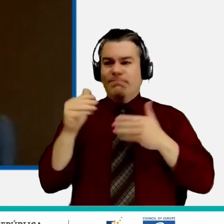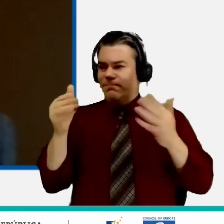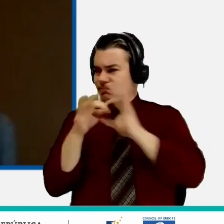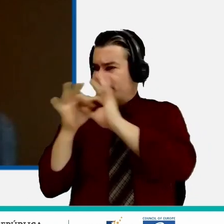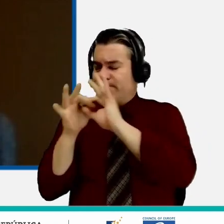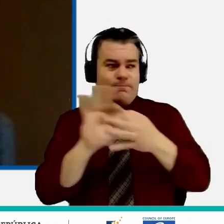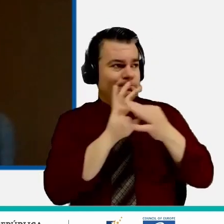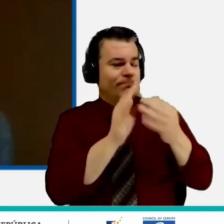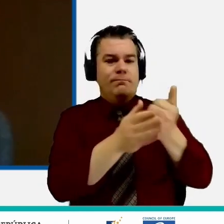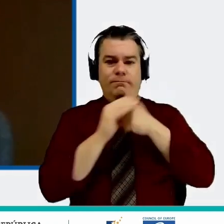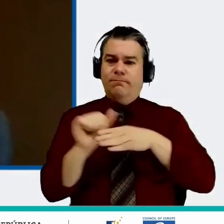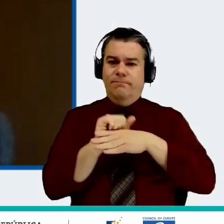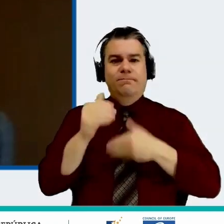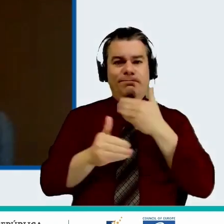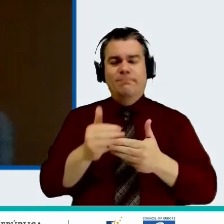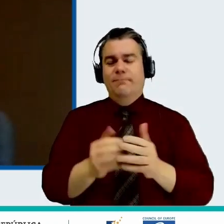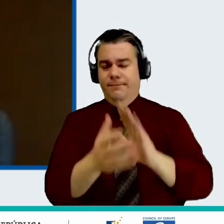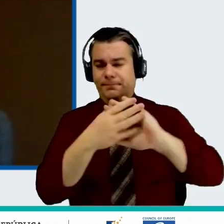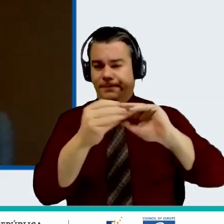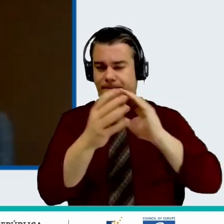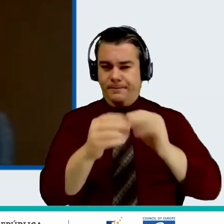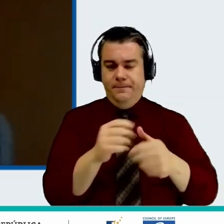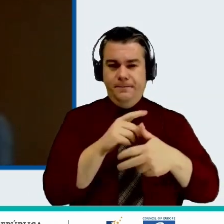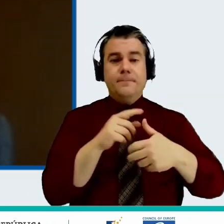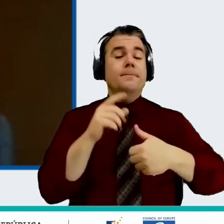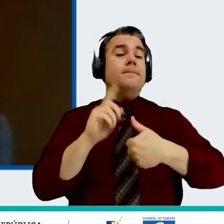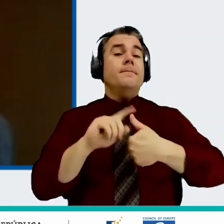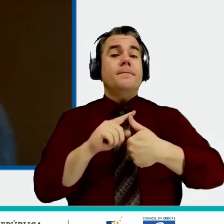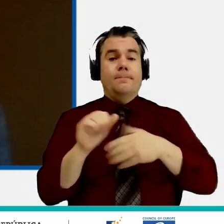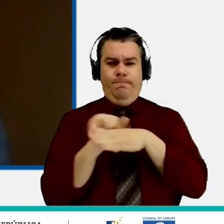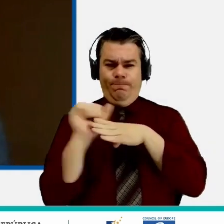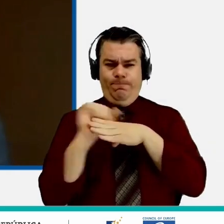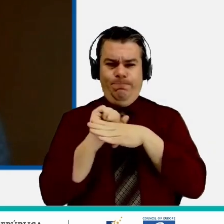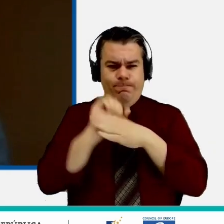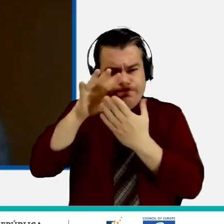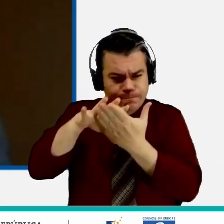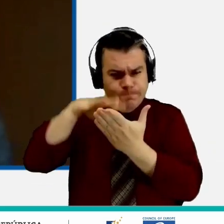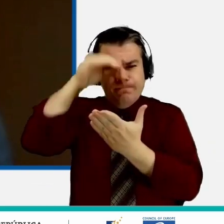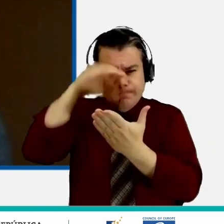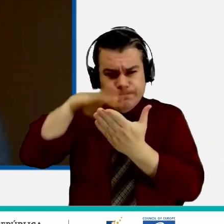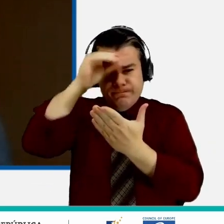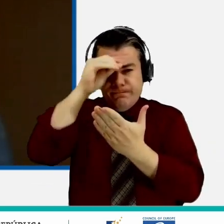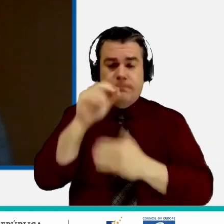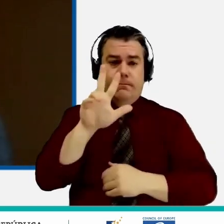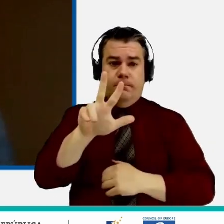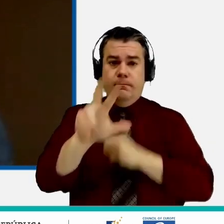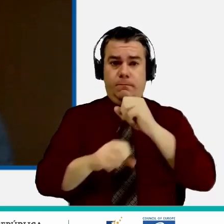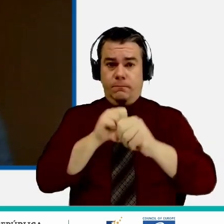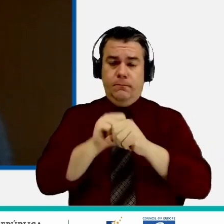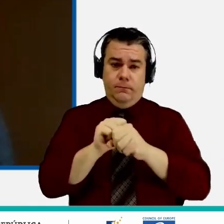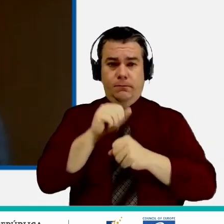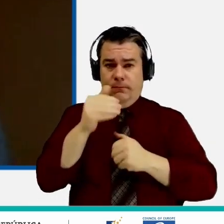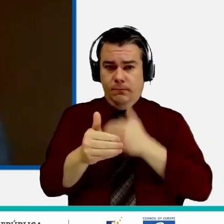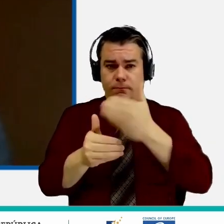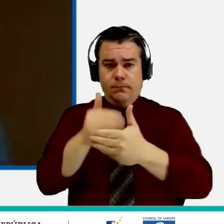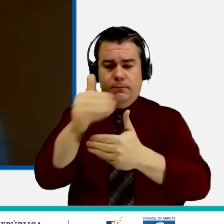examples in that context. On the training component, we are actively working in the moment with the SWIR standards, introducing trainers that will